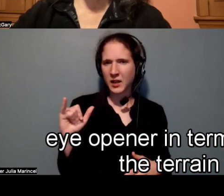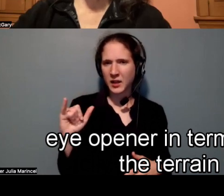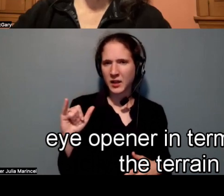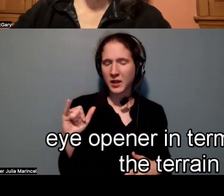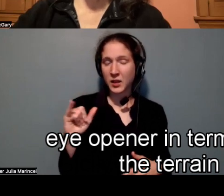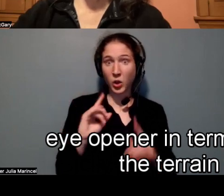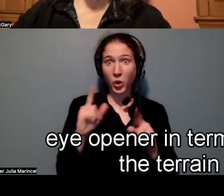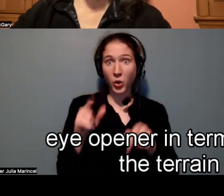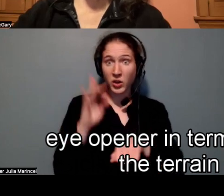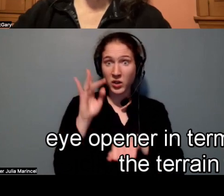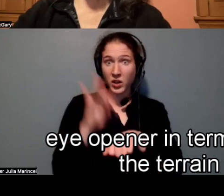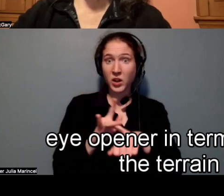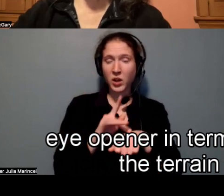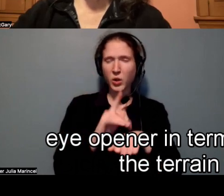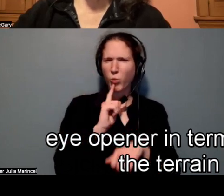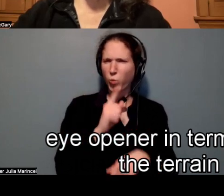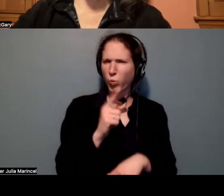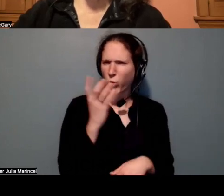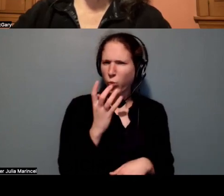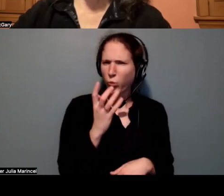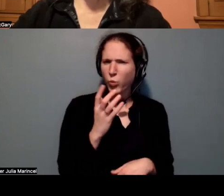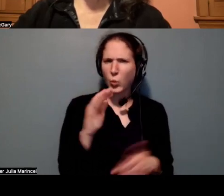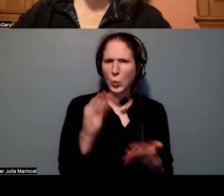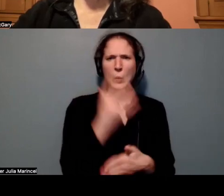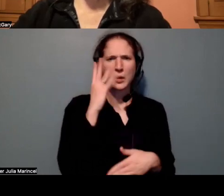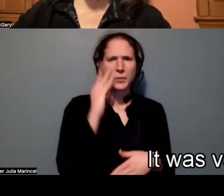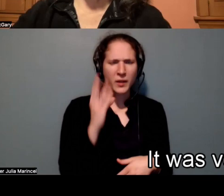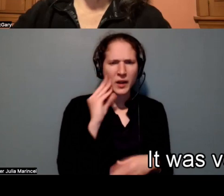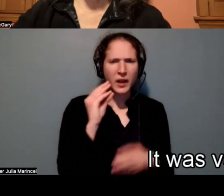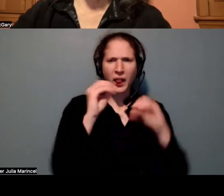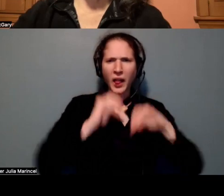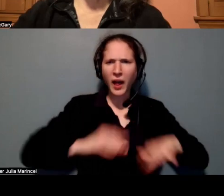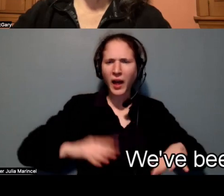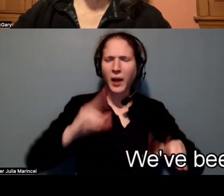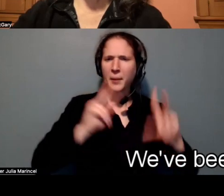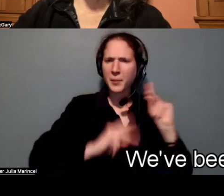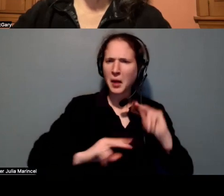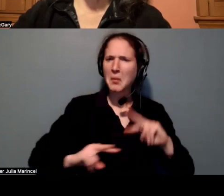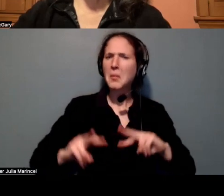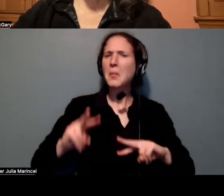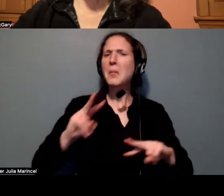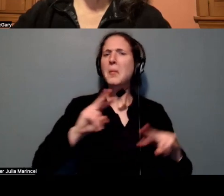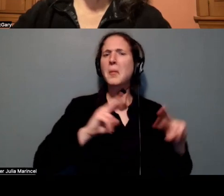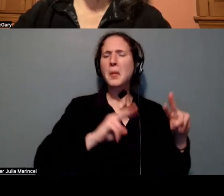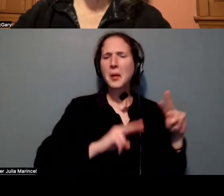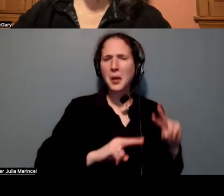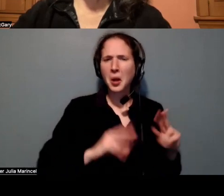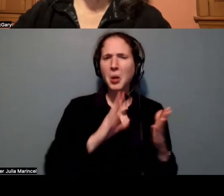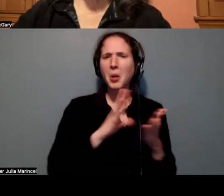terms of everything from the terrain to the people. It was very helpful. We've been to London.